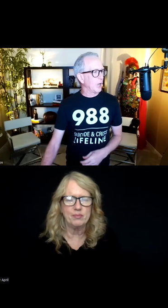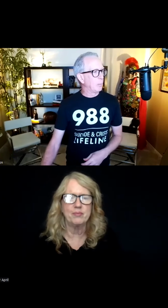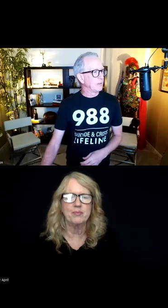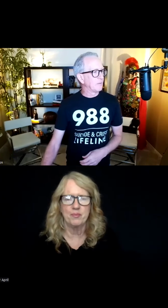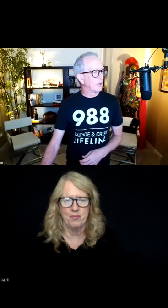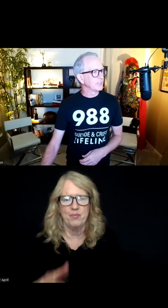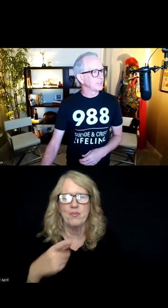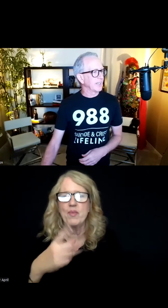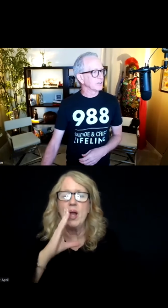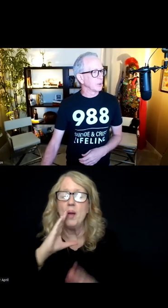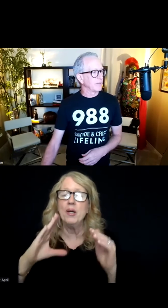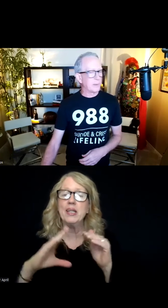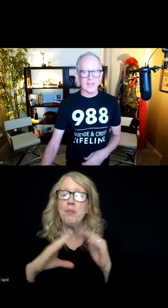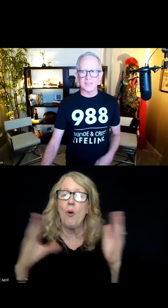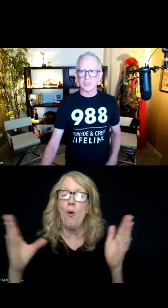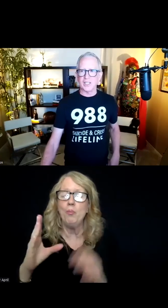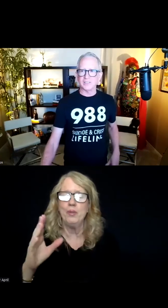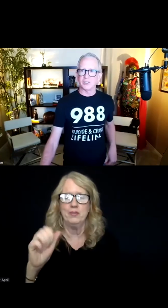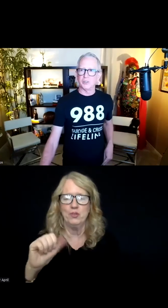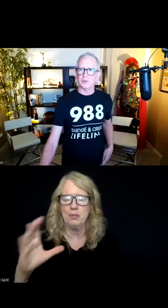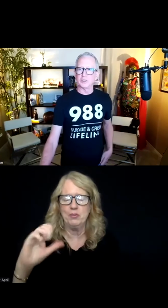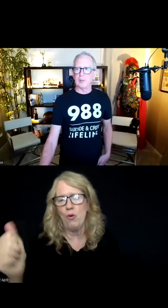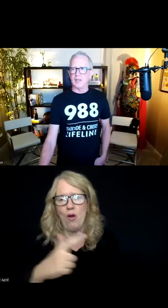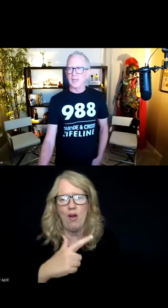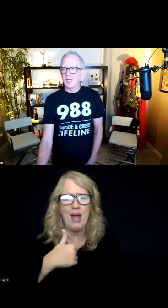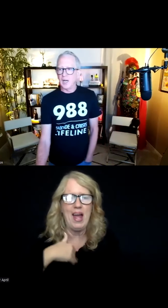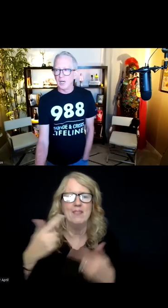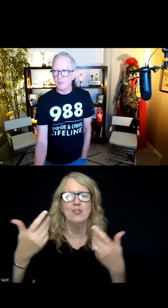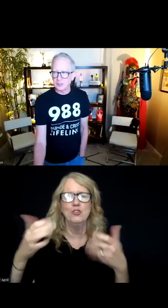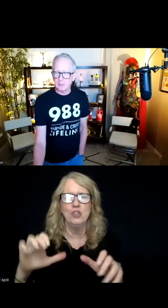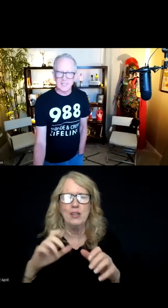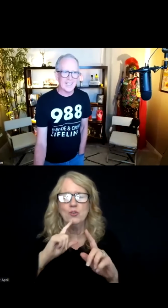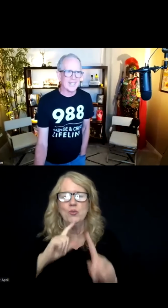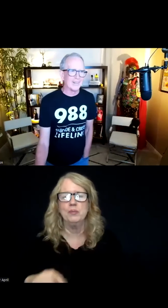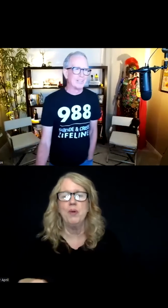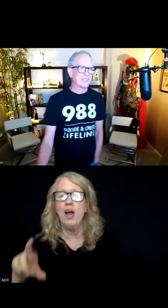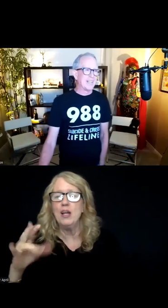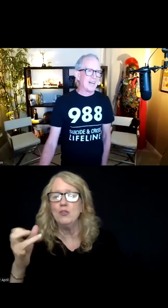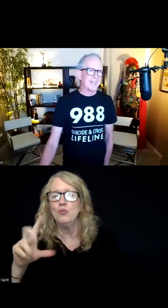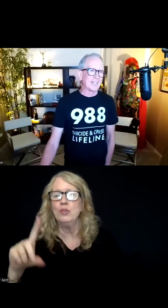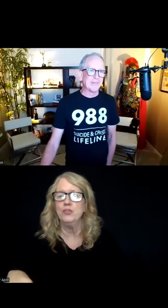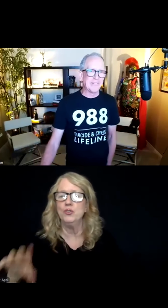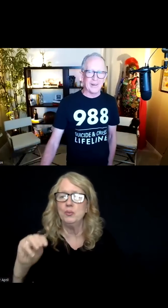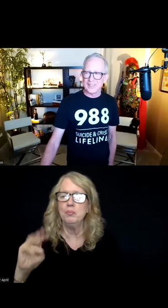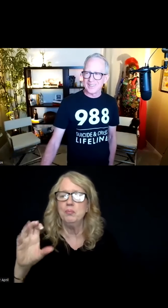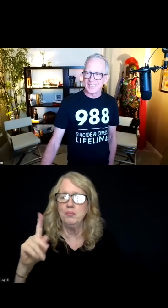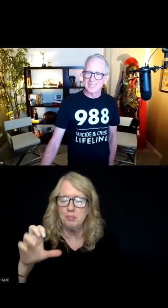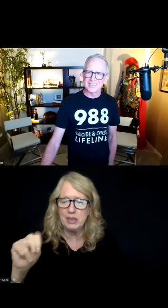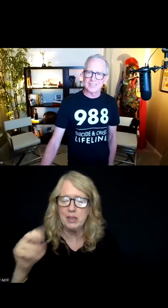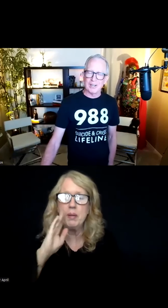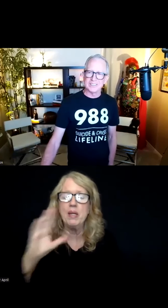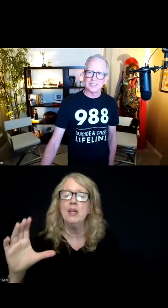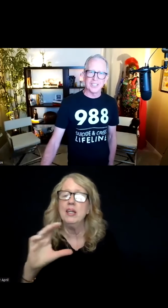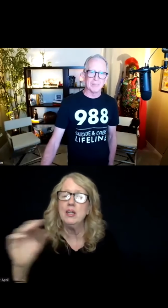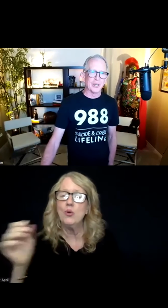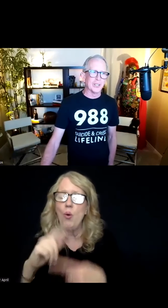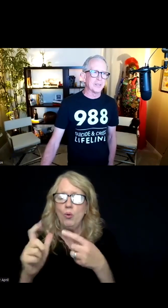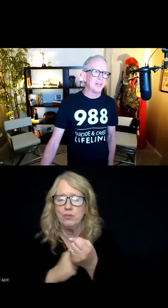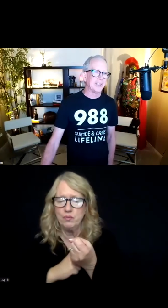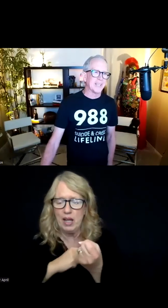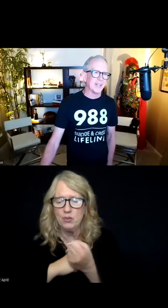to leave that open for a second so everybody has a chance to respond. Richard McKeon, Richard and I co-founded this Crisis